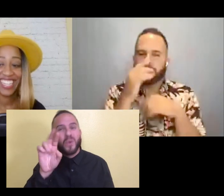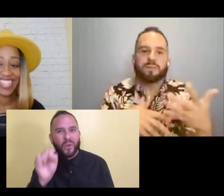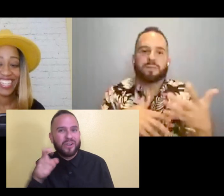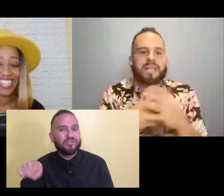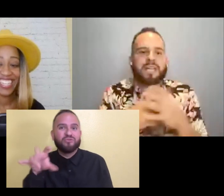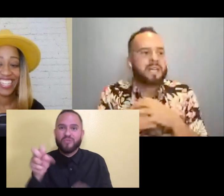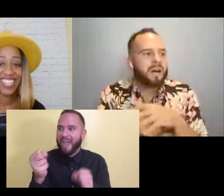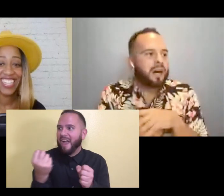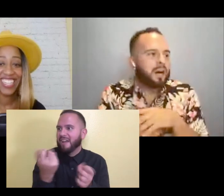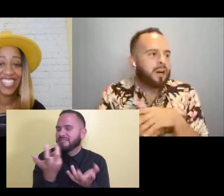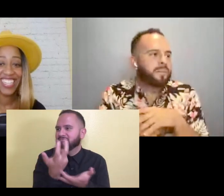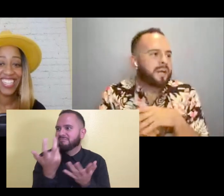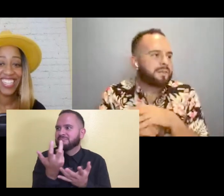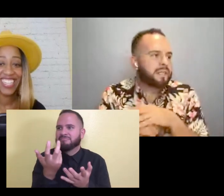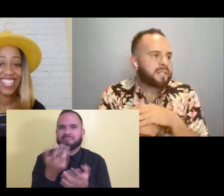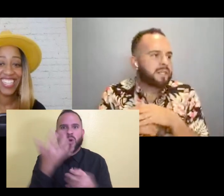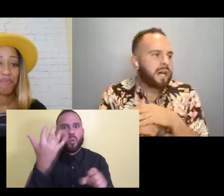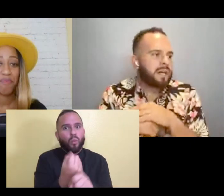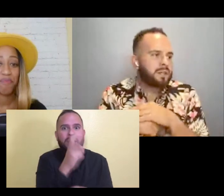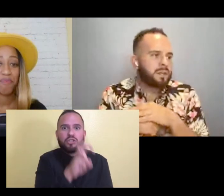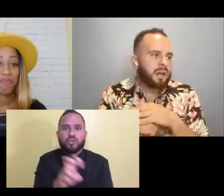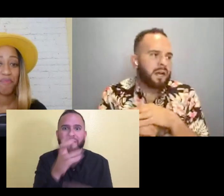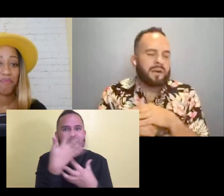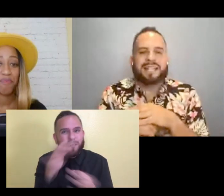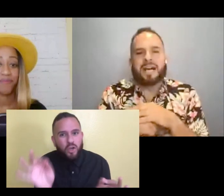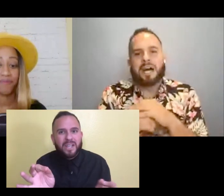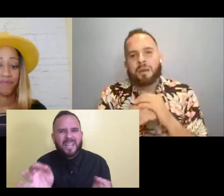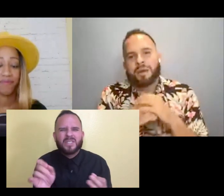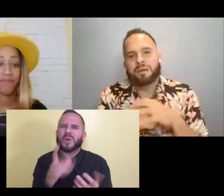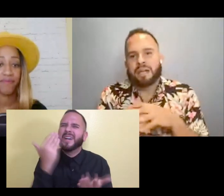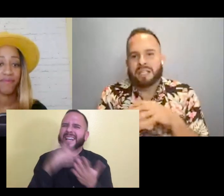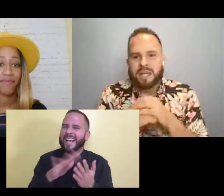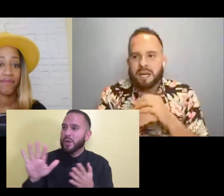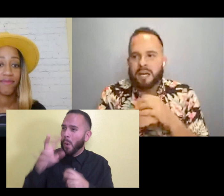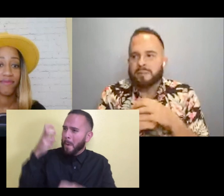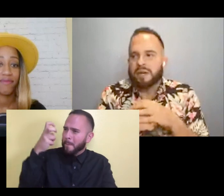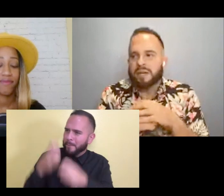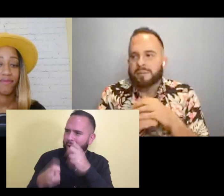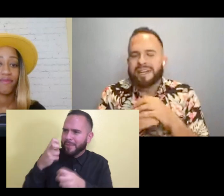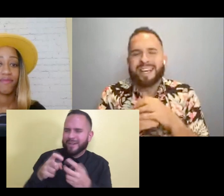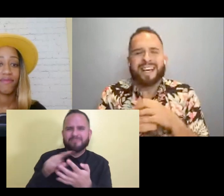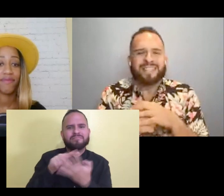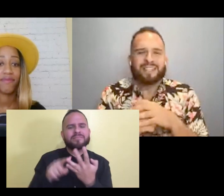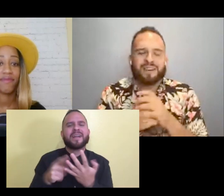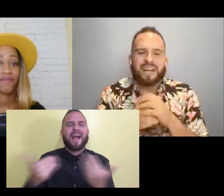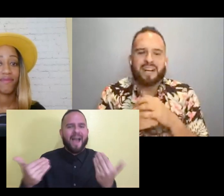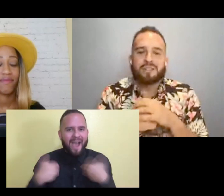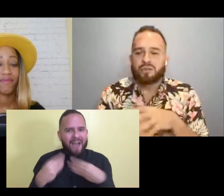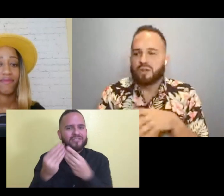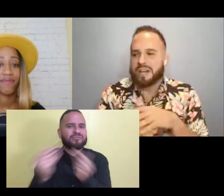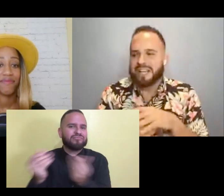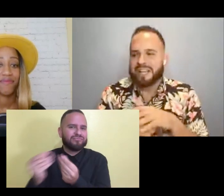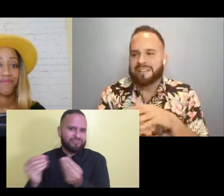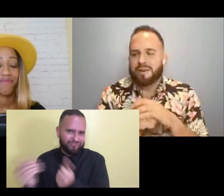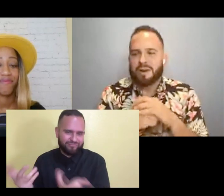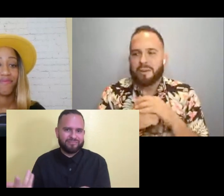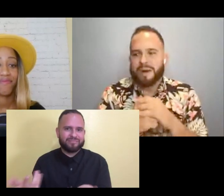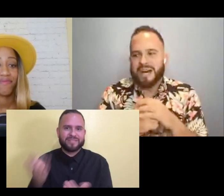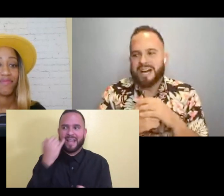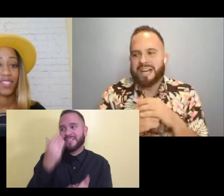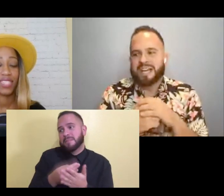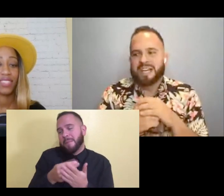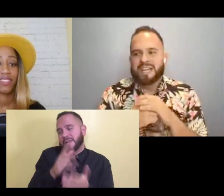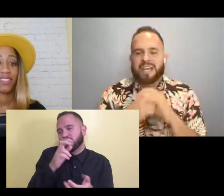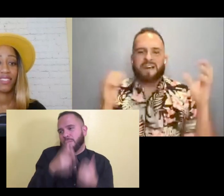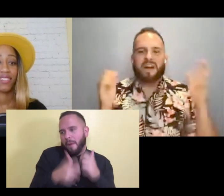it's money, if it's I don't know, I don't got time. I don't got time. Again, I do try to live